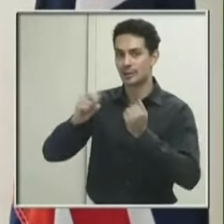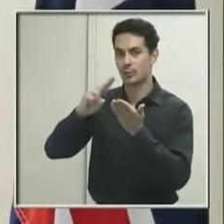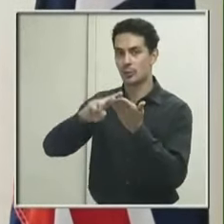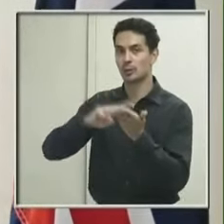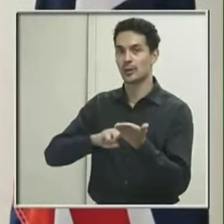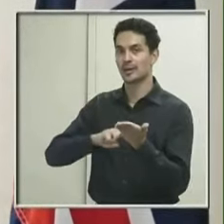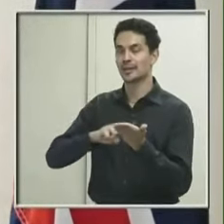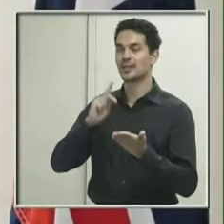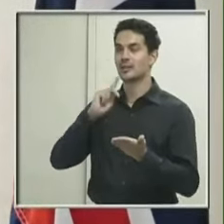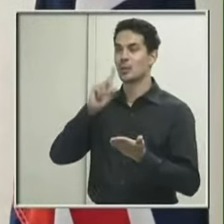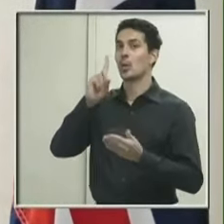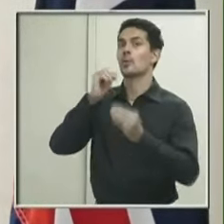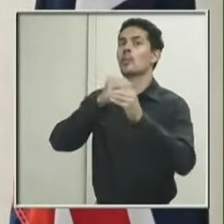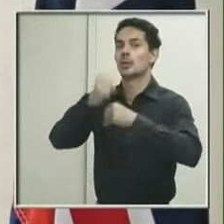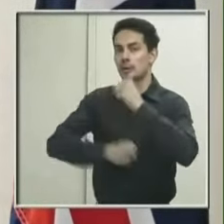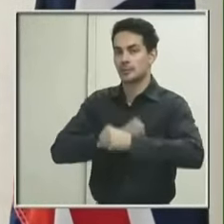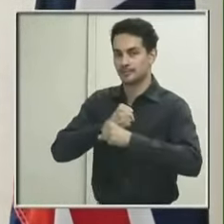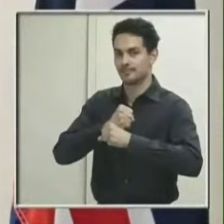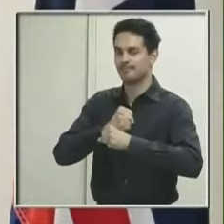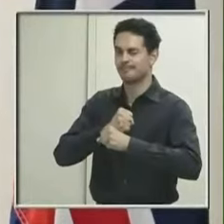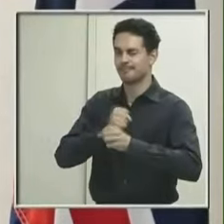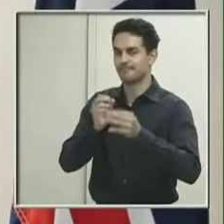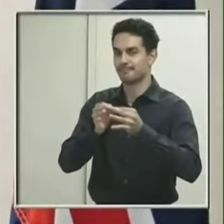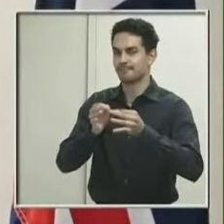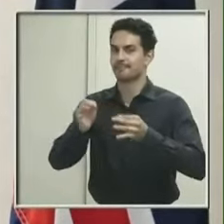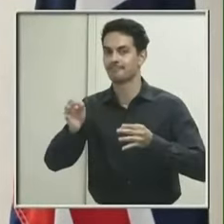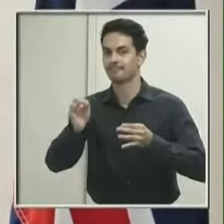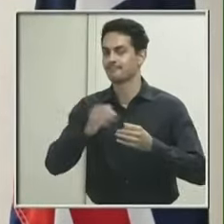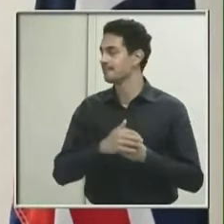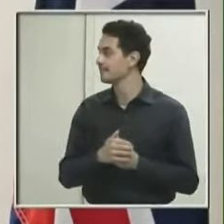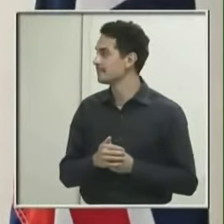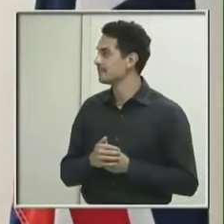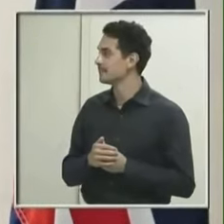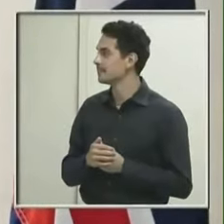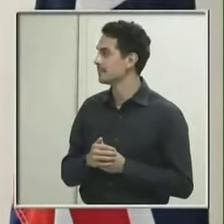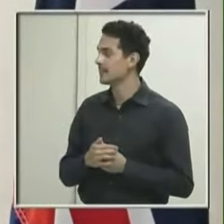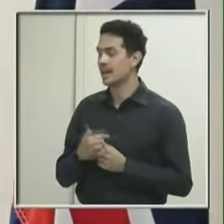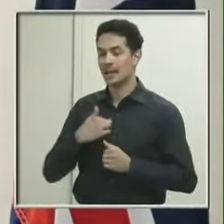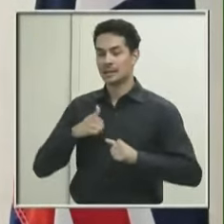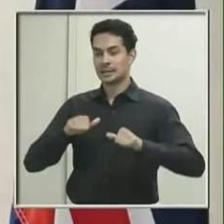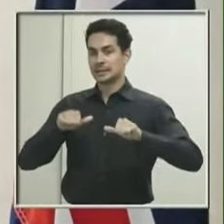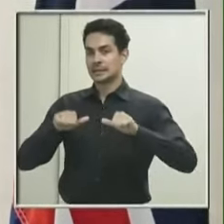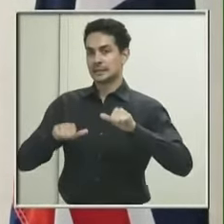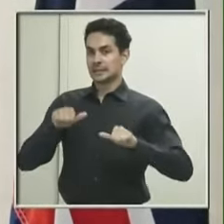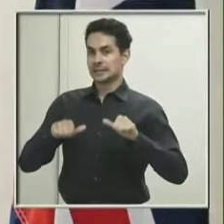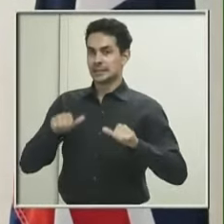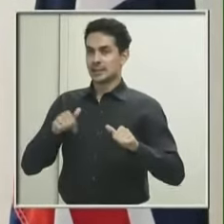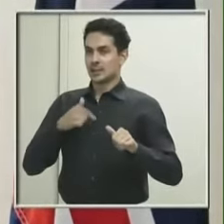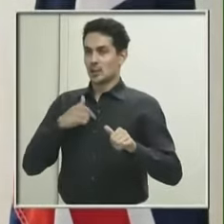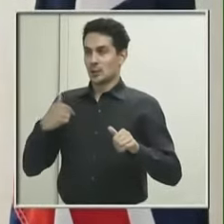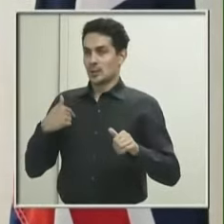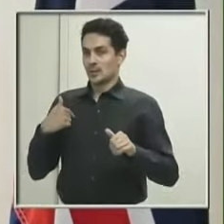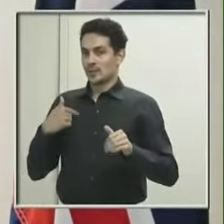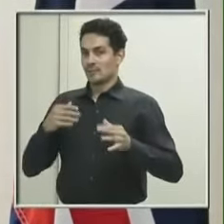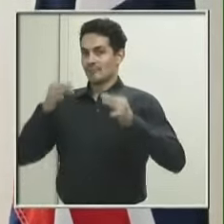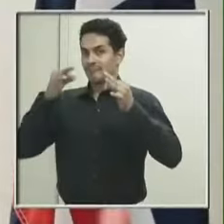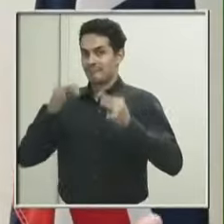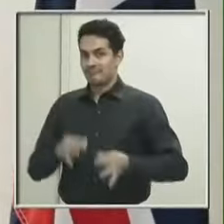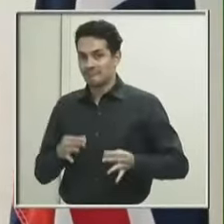for another year, and I'm not sure if we've actually come up with what